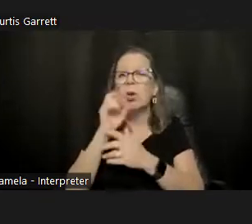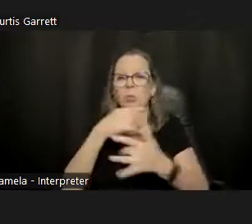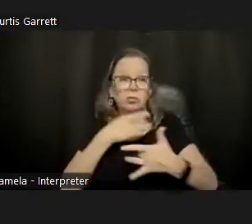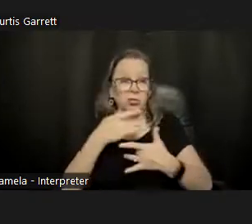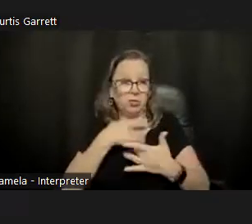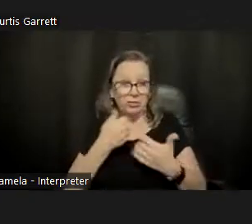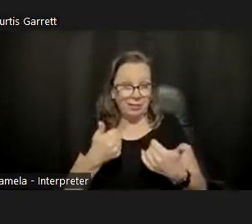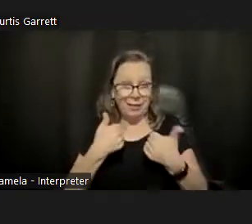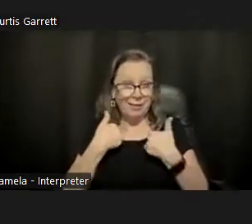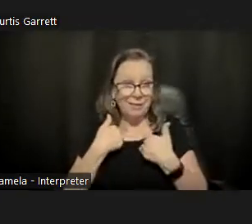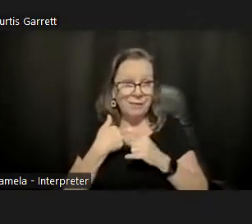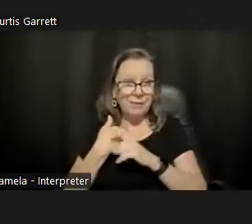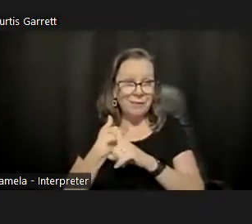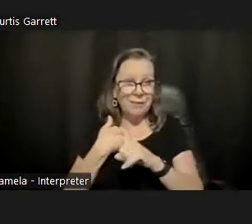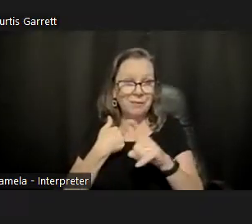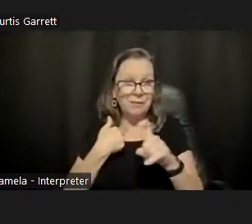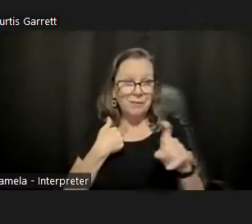concerns?